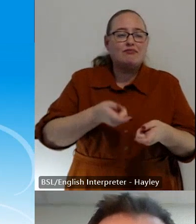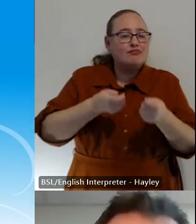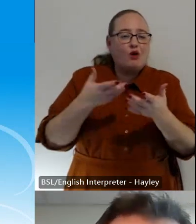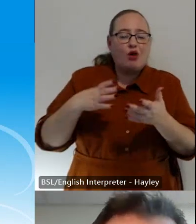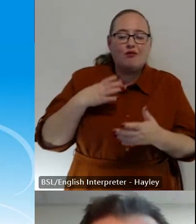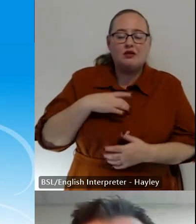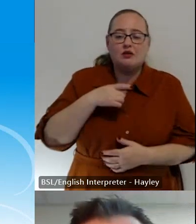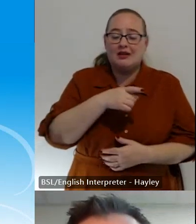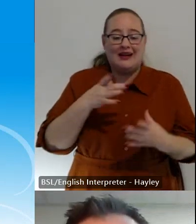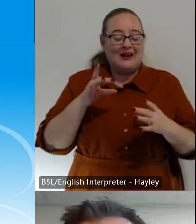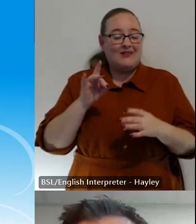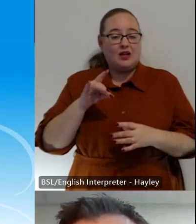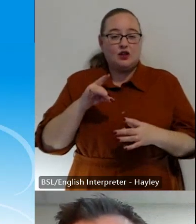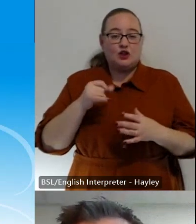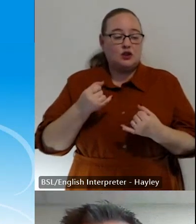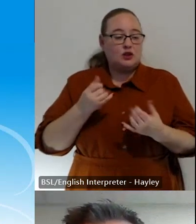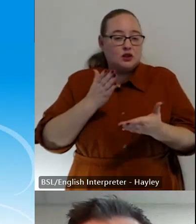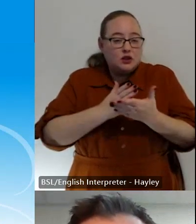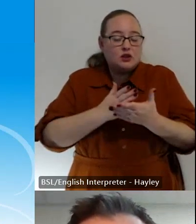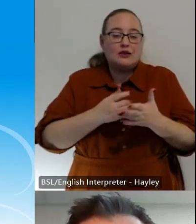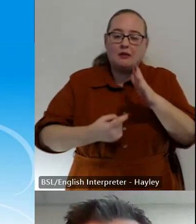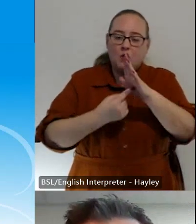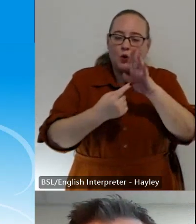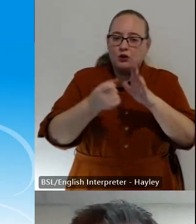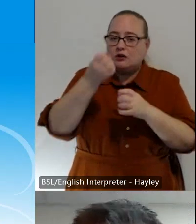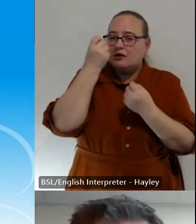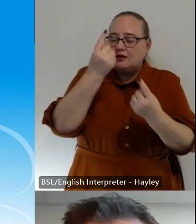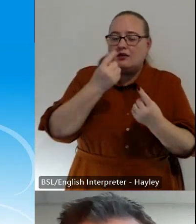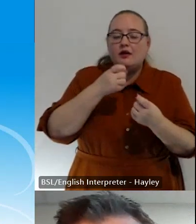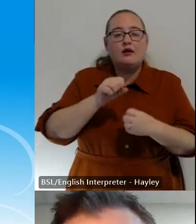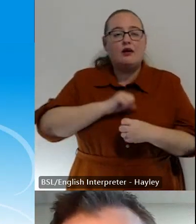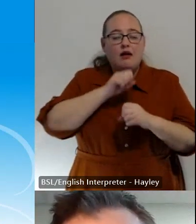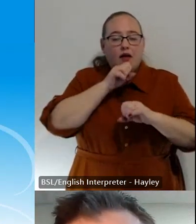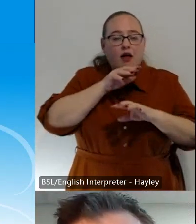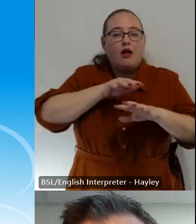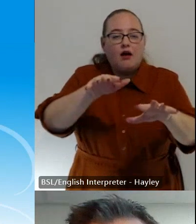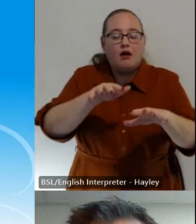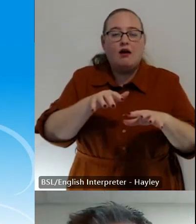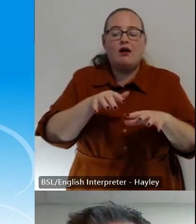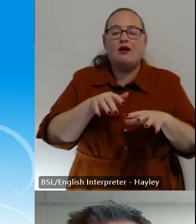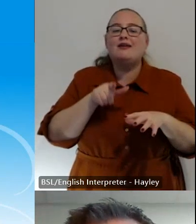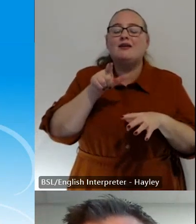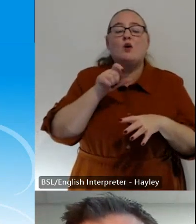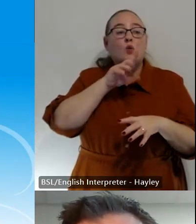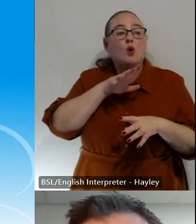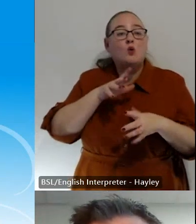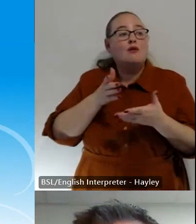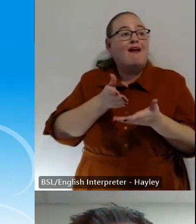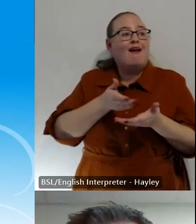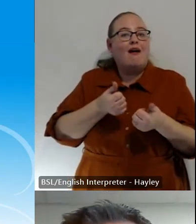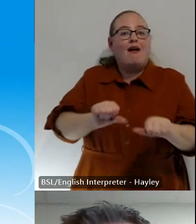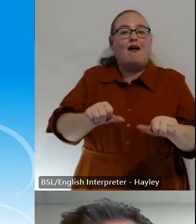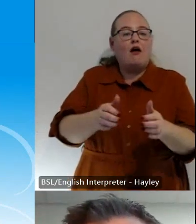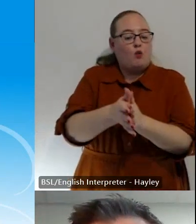It won't be solved by washing your hands. It won't be solved by the enormous mountain of perspex that we seem to waste in the last 5 years. Because actually, if